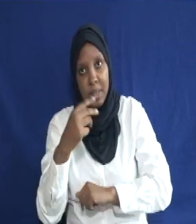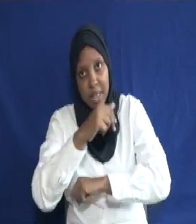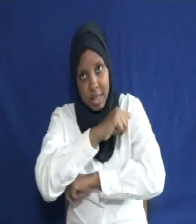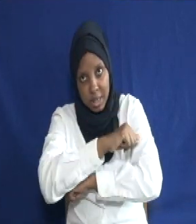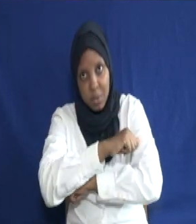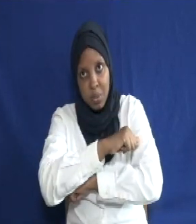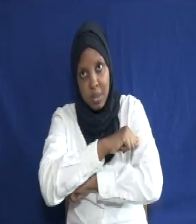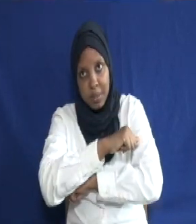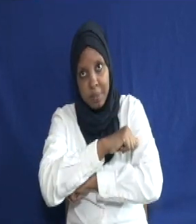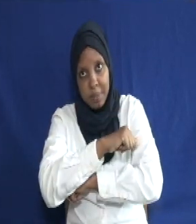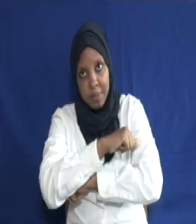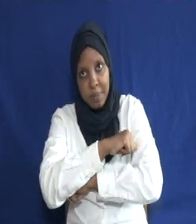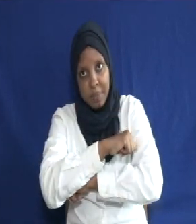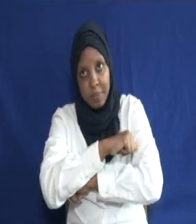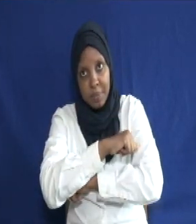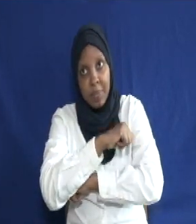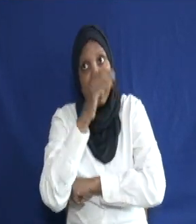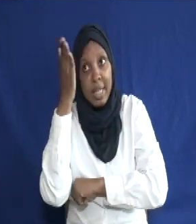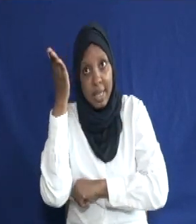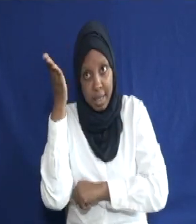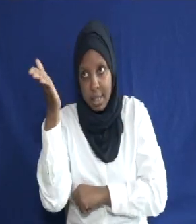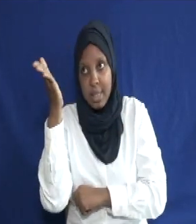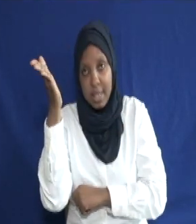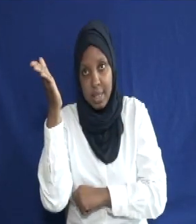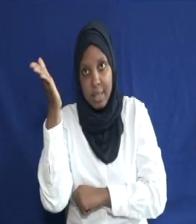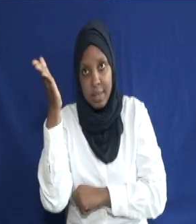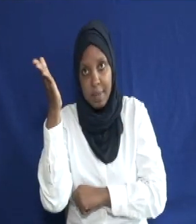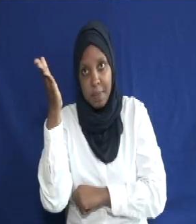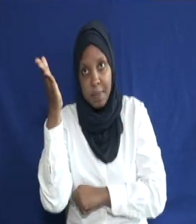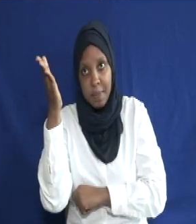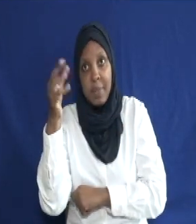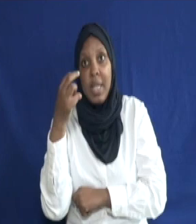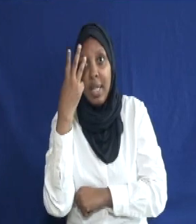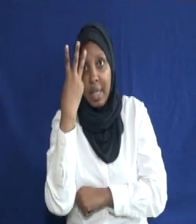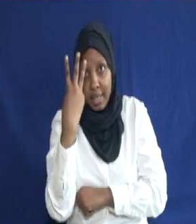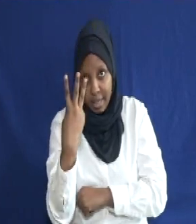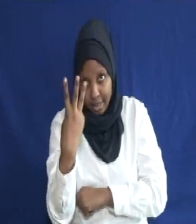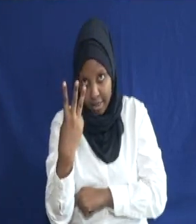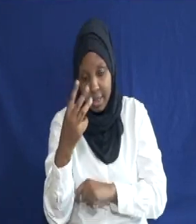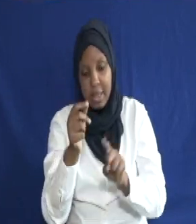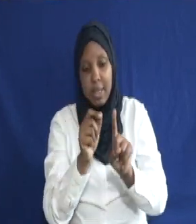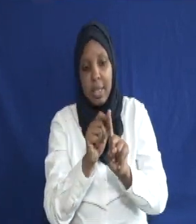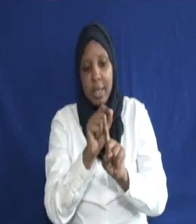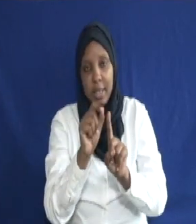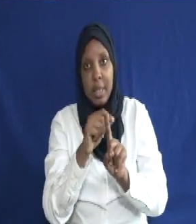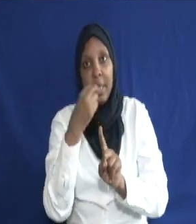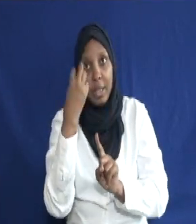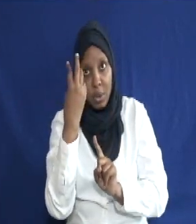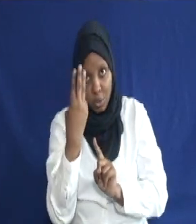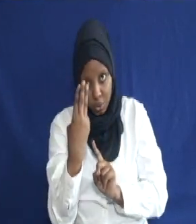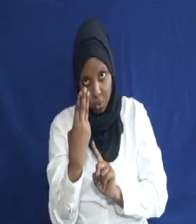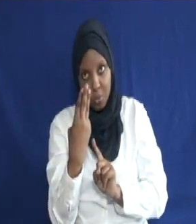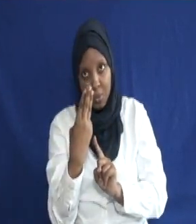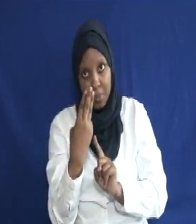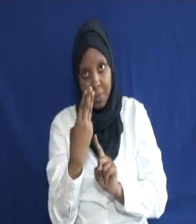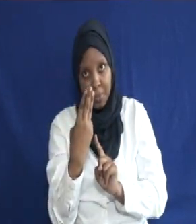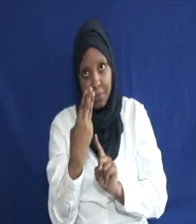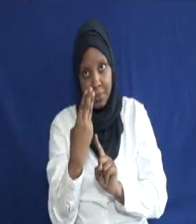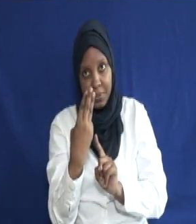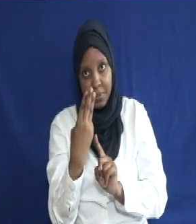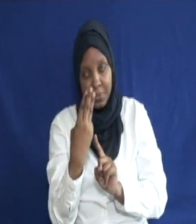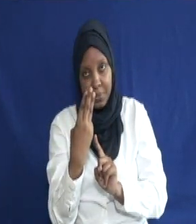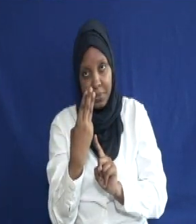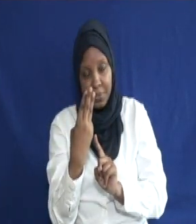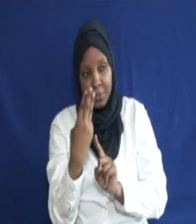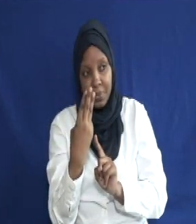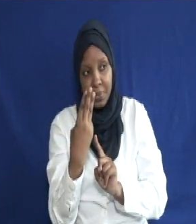cube. So 3 cube, it is 3 times 3. The result here for this part is 9. So 9 times 3 is